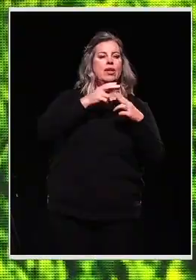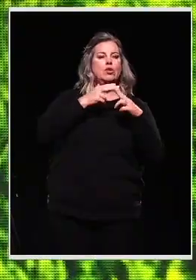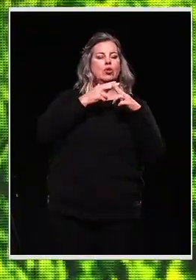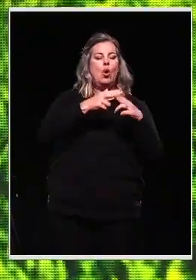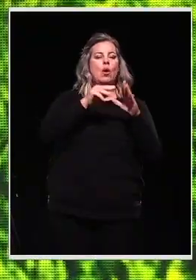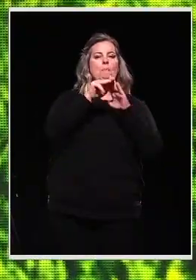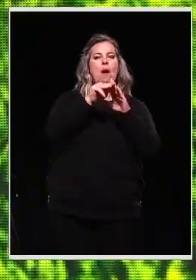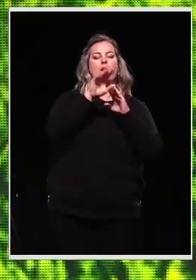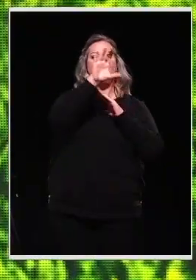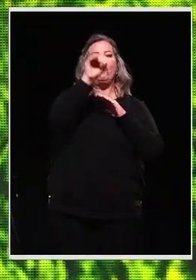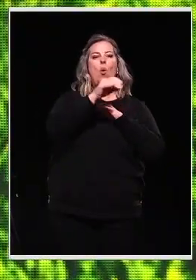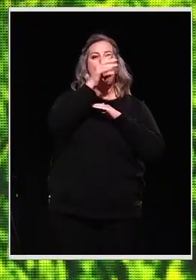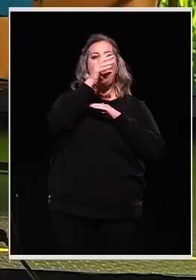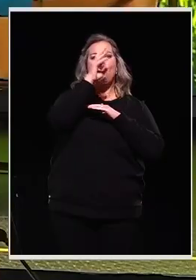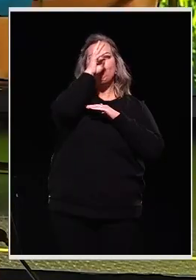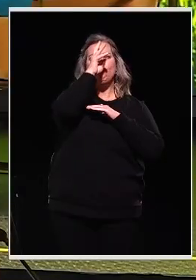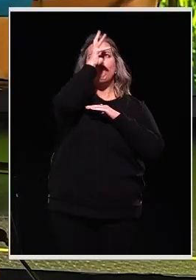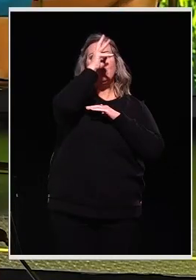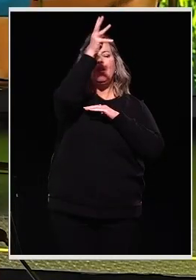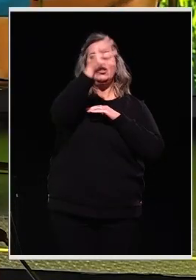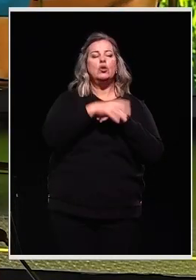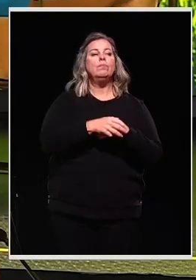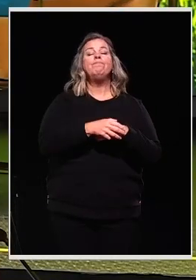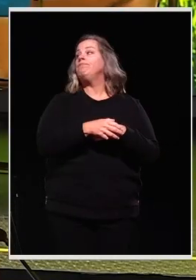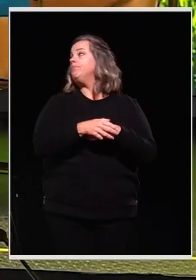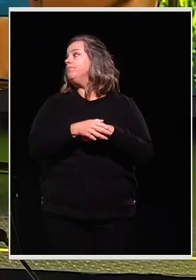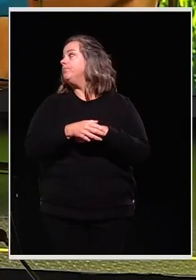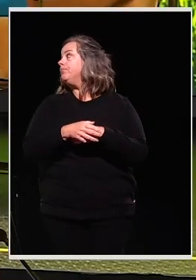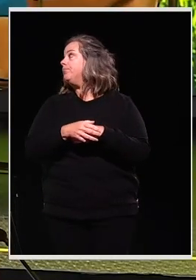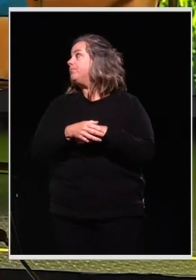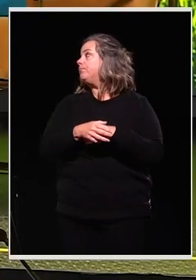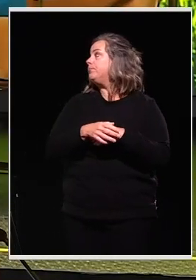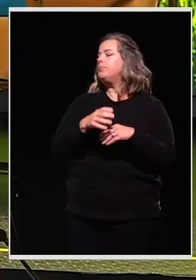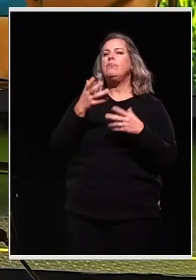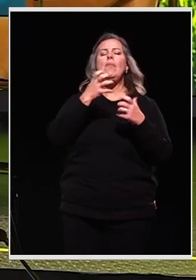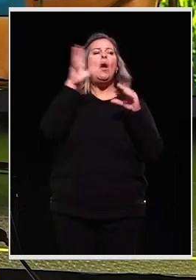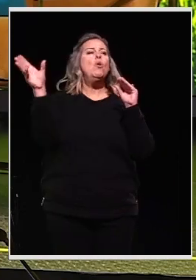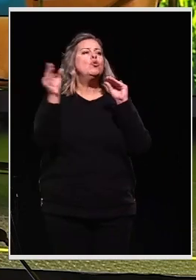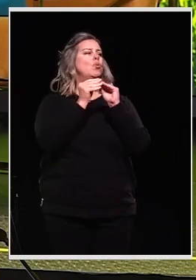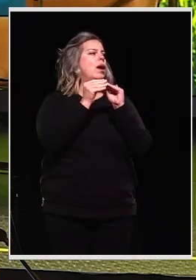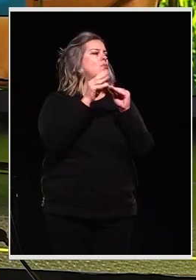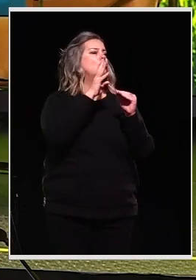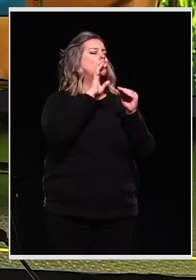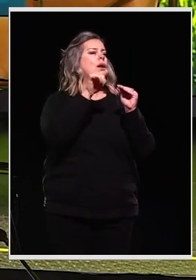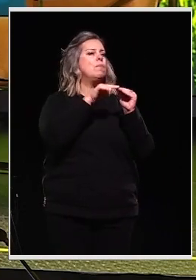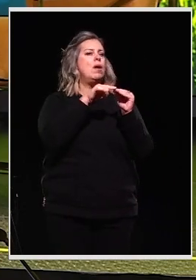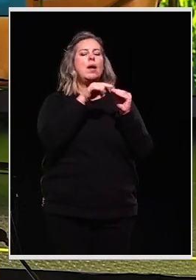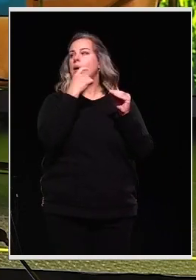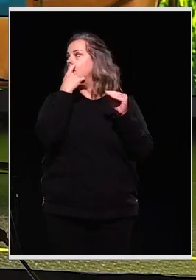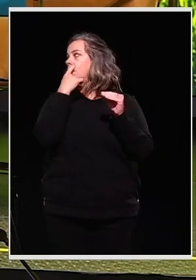with our dairy community here in New York. So at Cornell, oh, go ahead. I was going to add on, when we were talking about, we're talking a lot on the